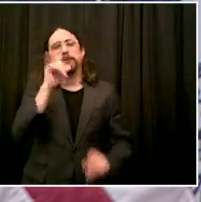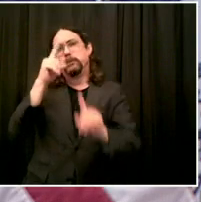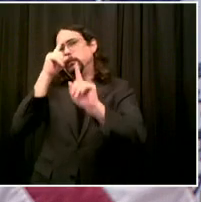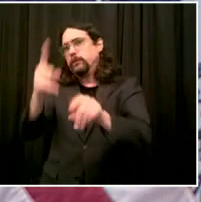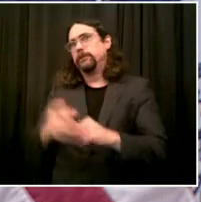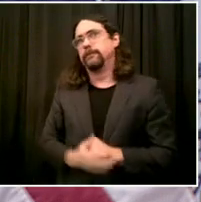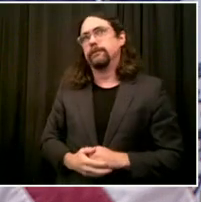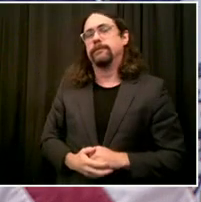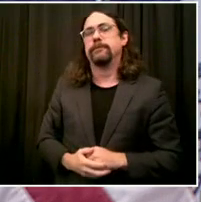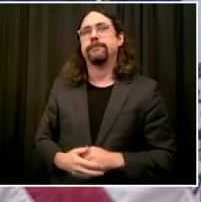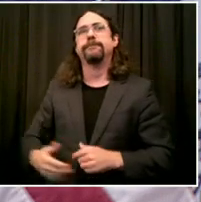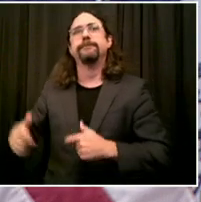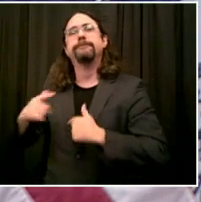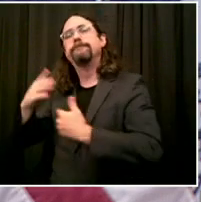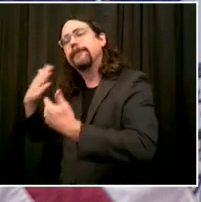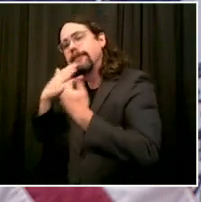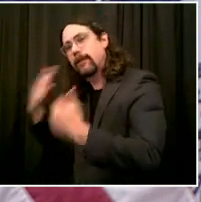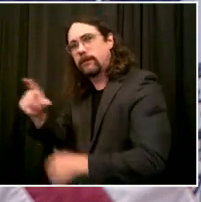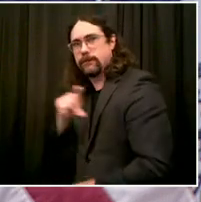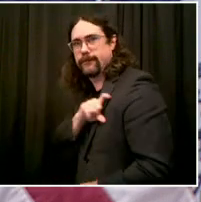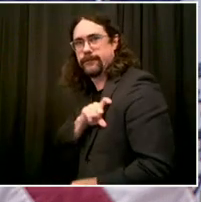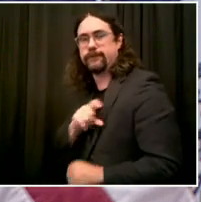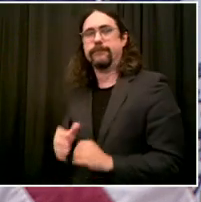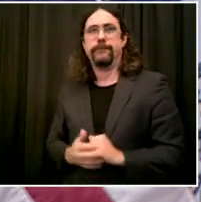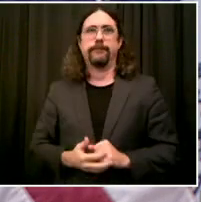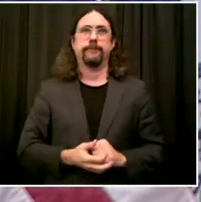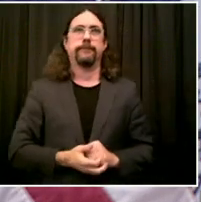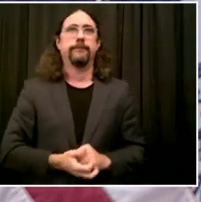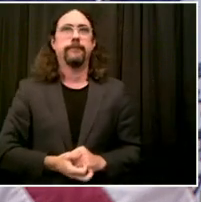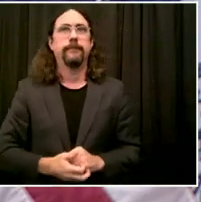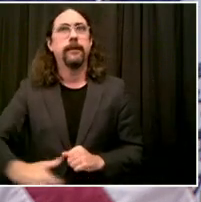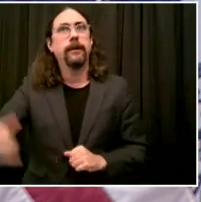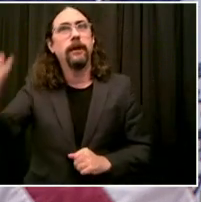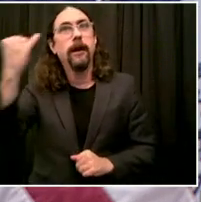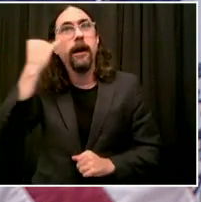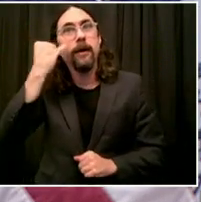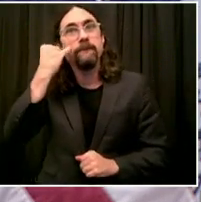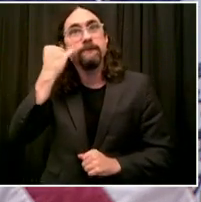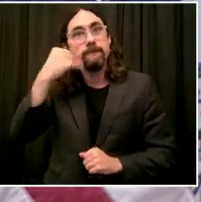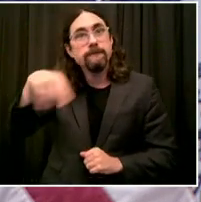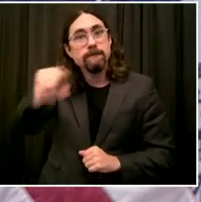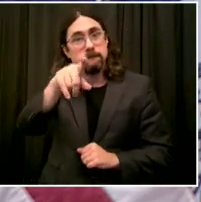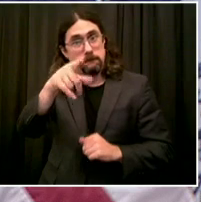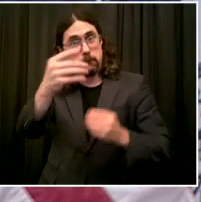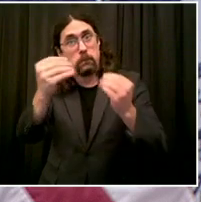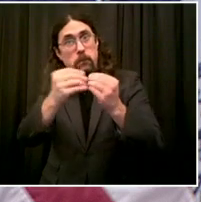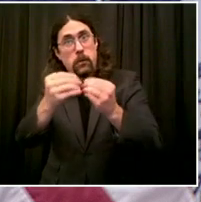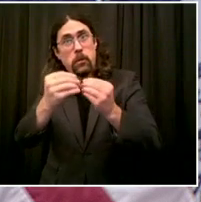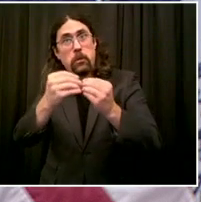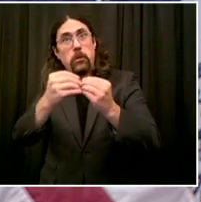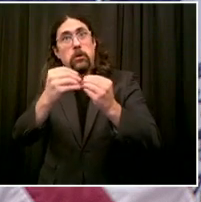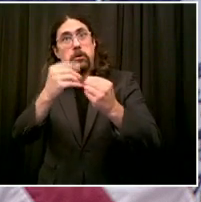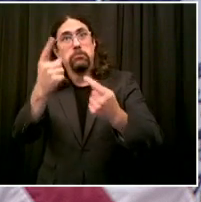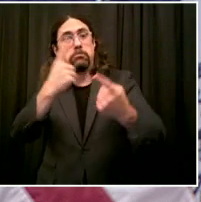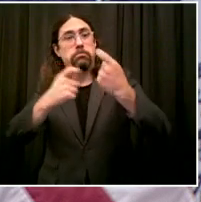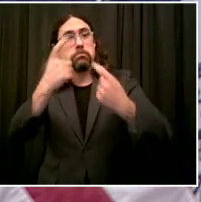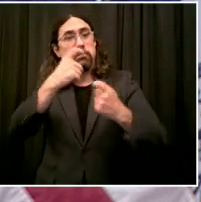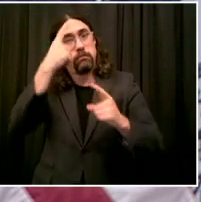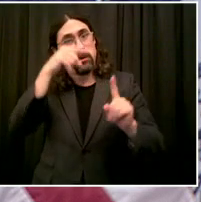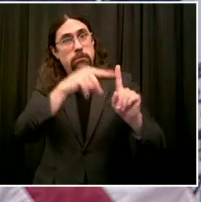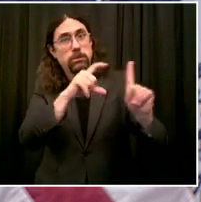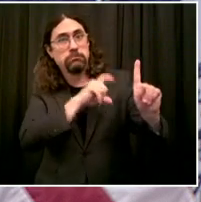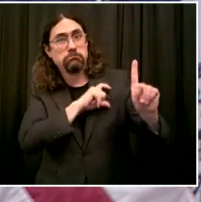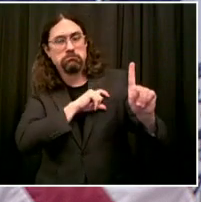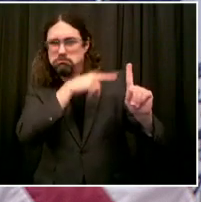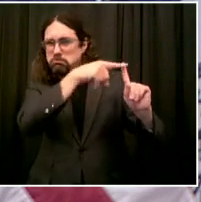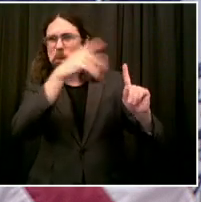people have other questions of the Sheriff later today, we'll make him available. So let me wrap up. We've talked about a lot of different topics today, but I want to